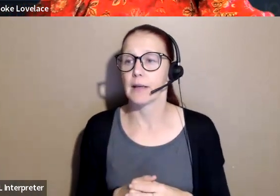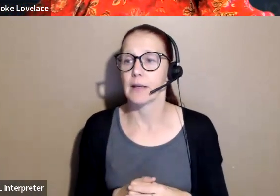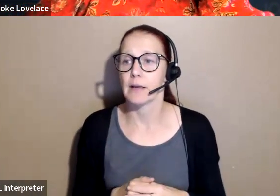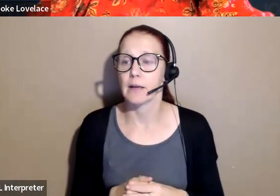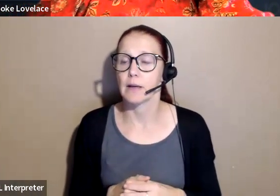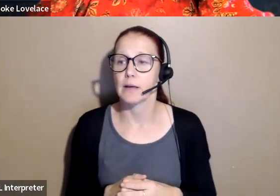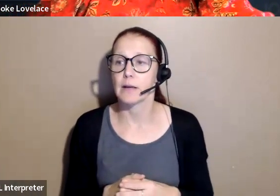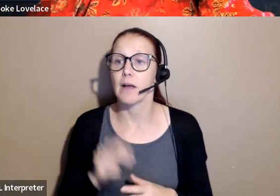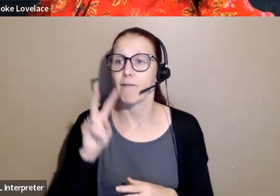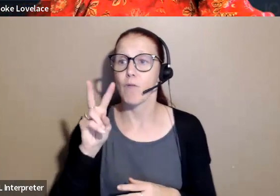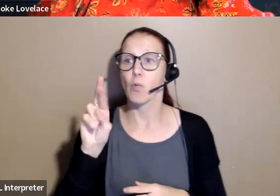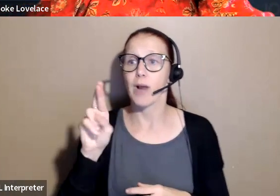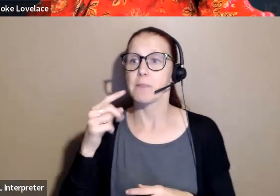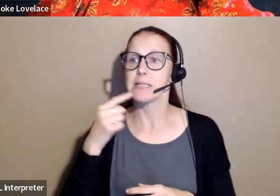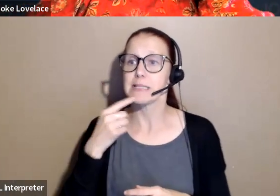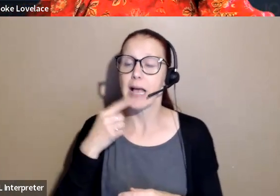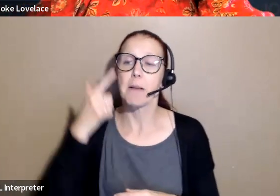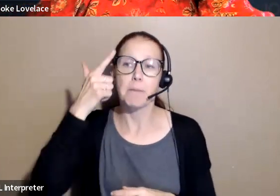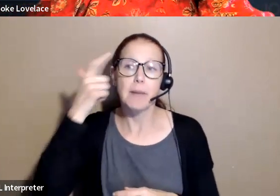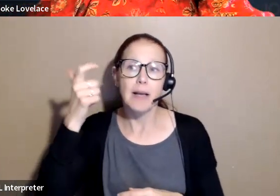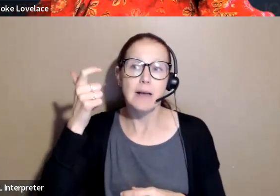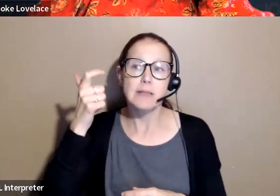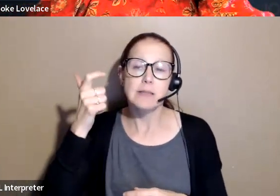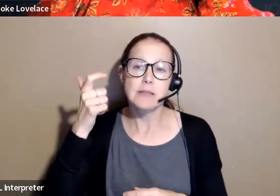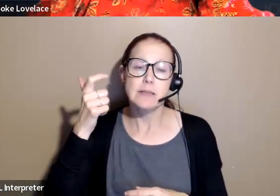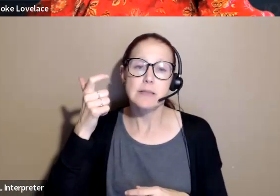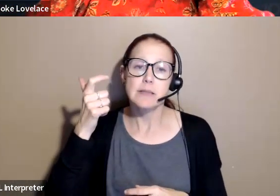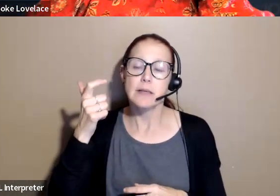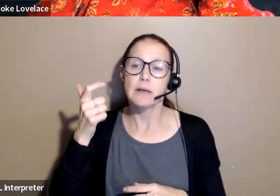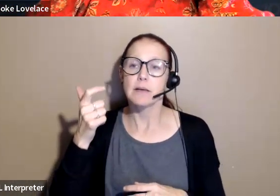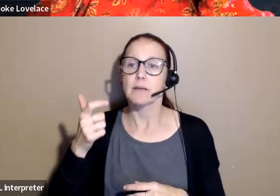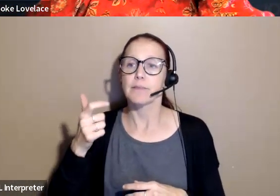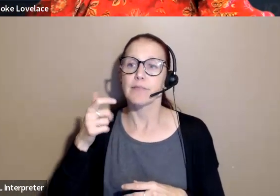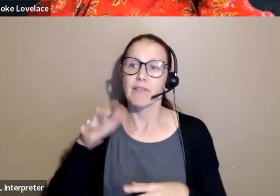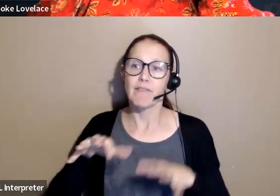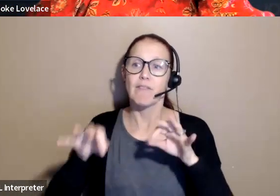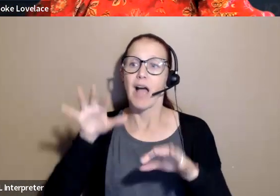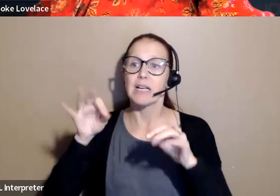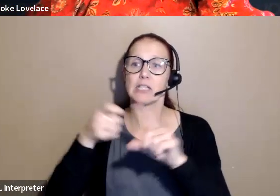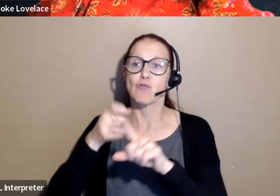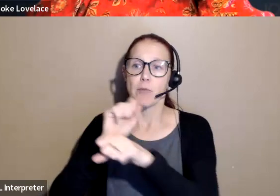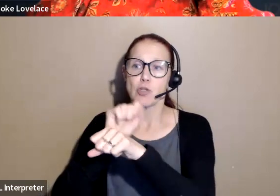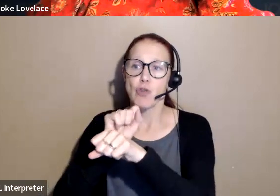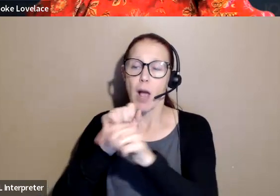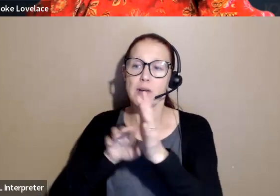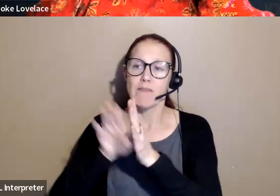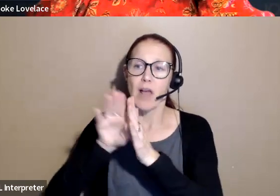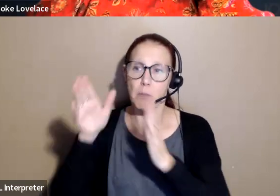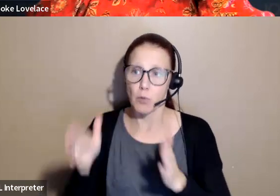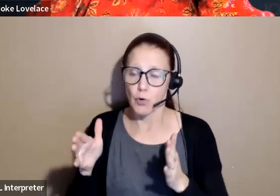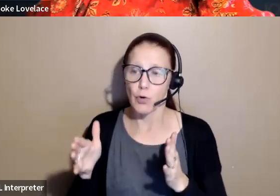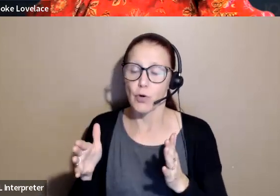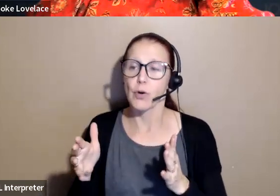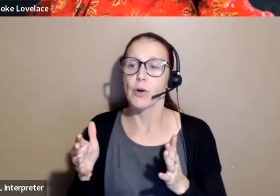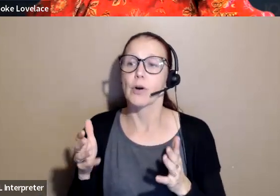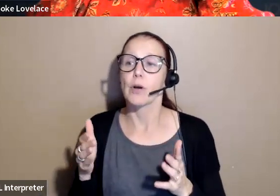And Wilk Rehab said that because of the findings from the job developer,